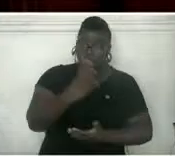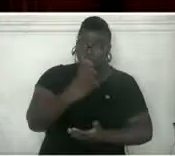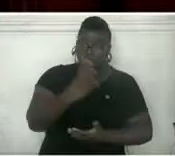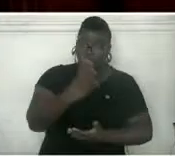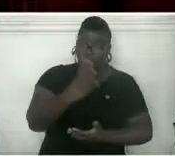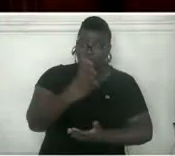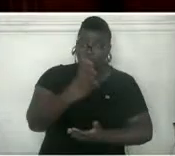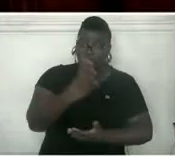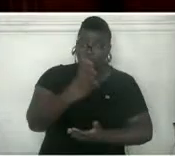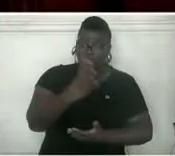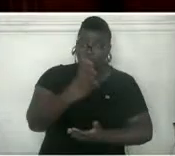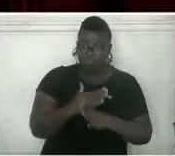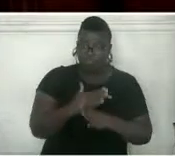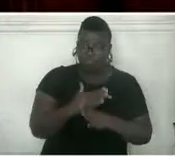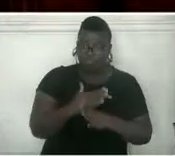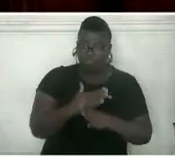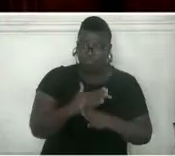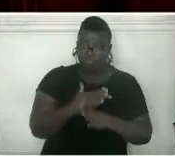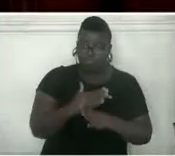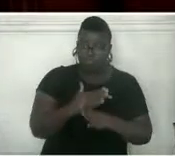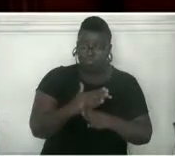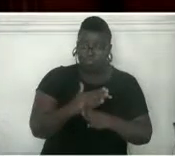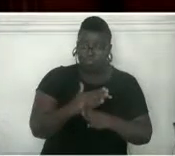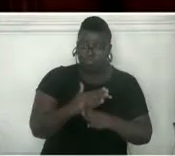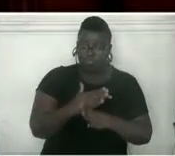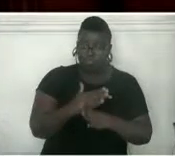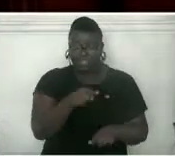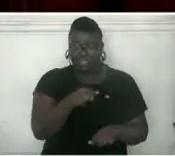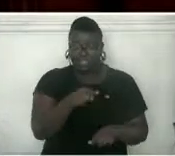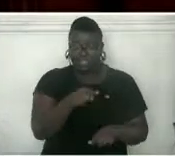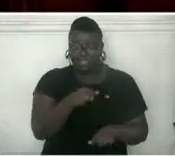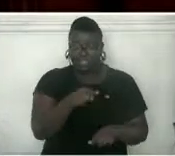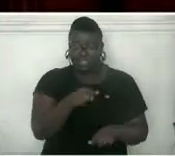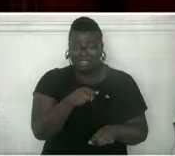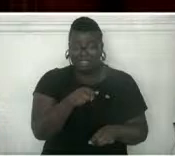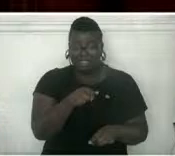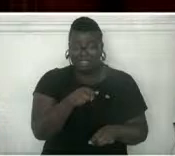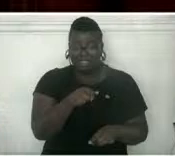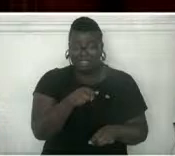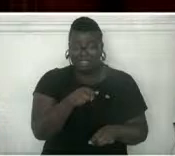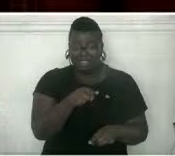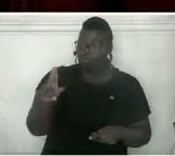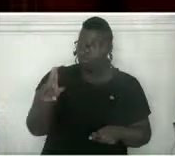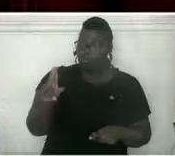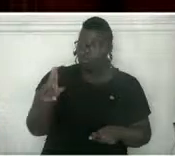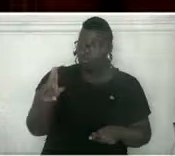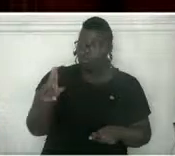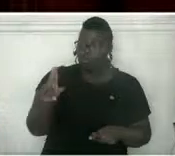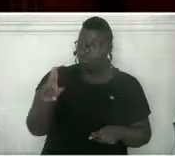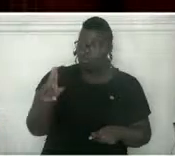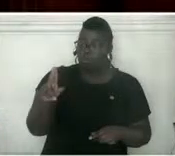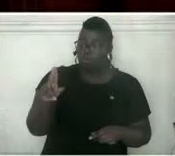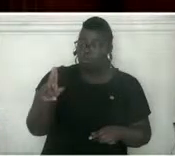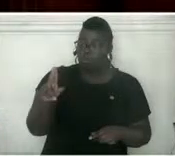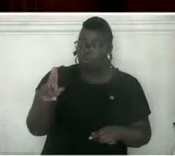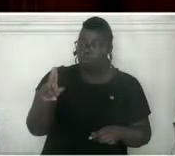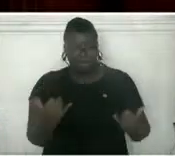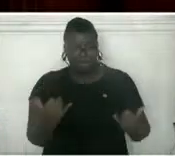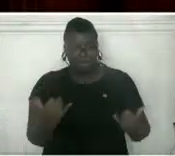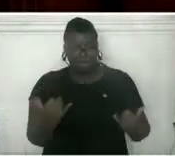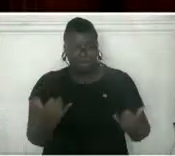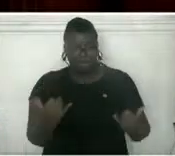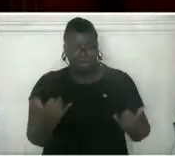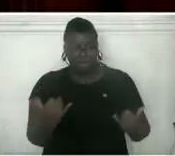construction jobs. And this is part of Inkululeko 1 Endumo. Vodacom South Africa